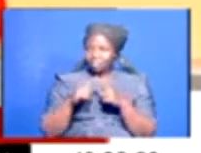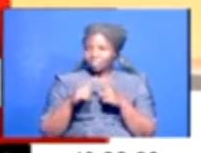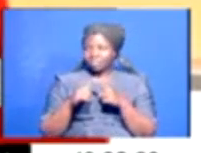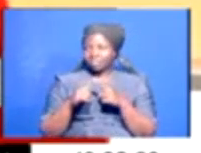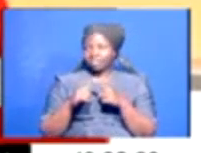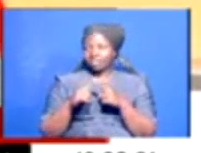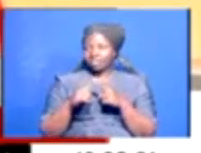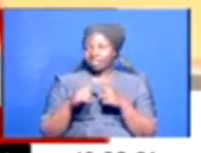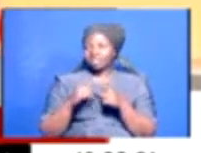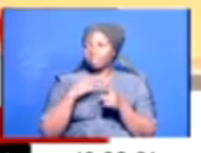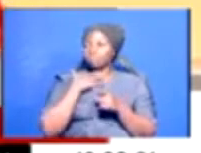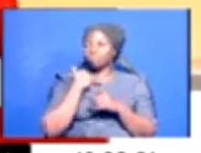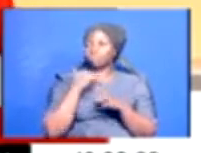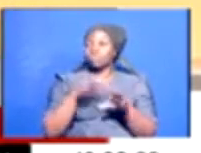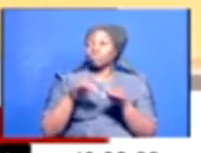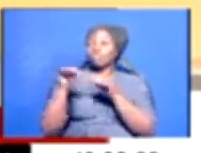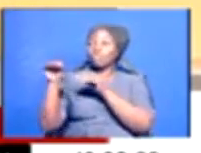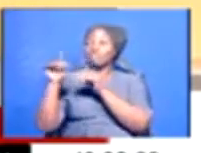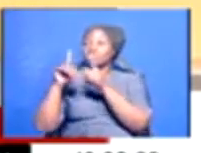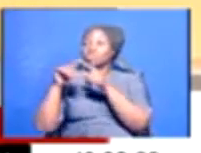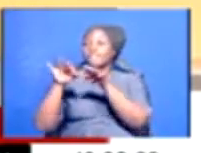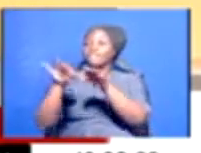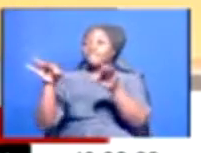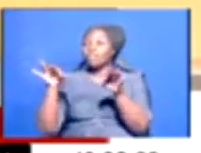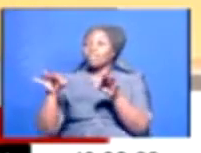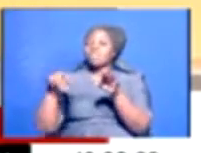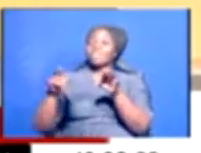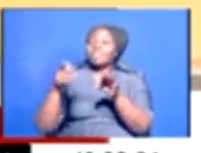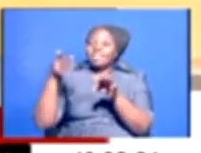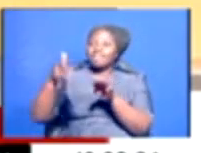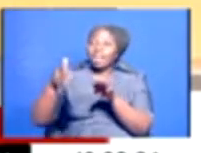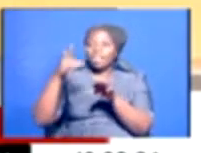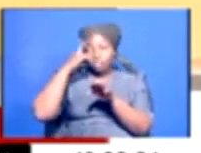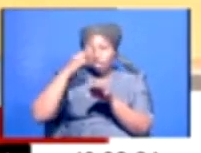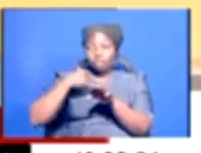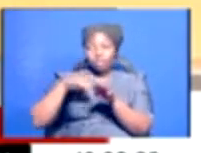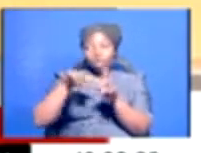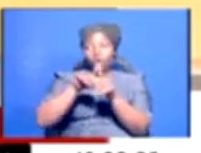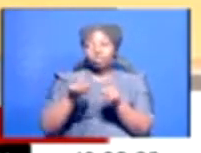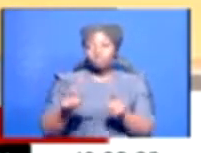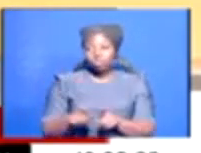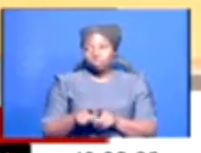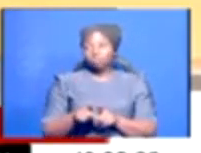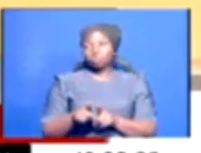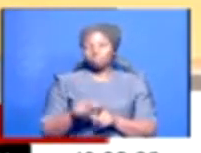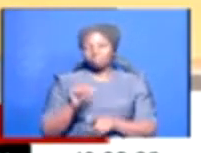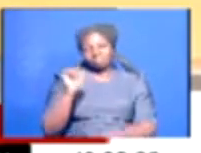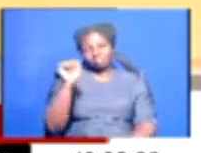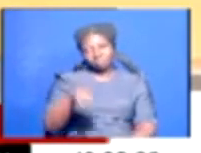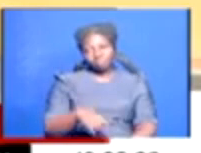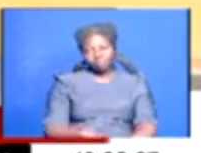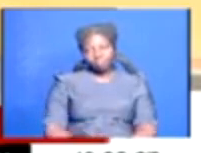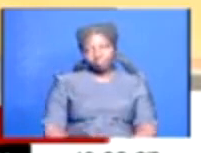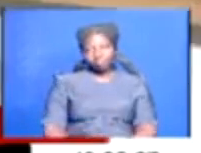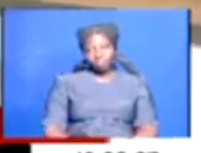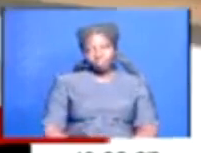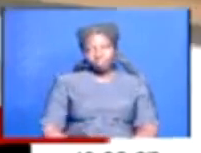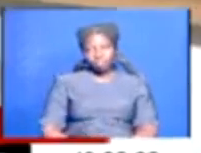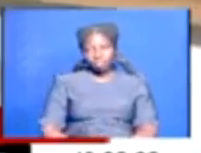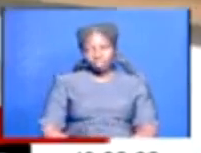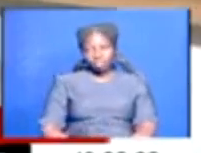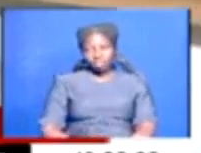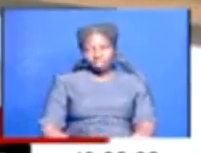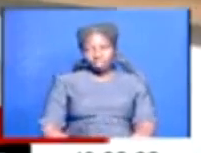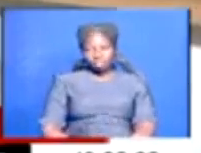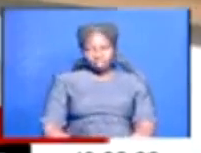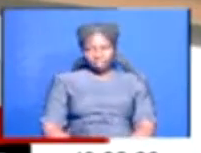I want to go to field, is there for me also. Mm-hmm. Yeah. Okay. And now,